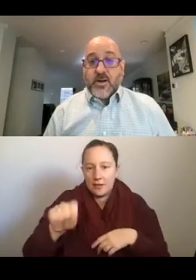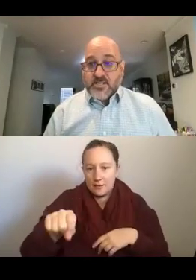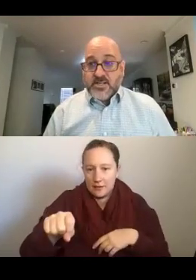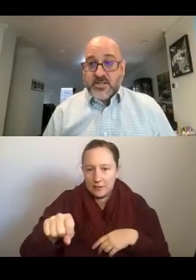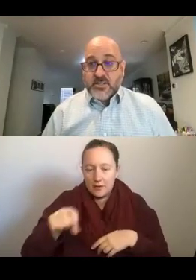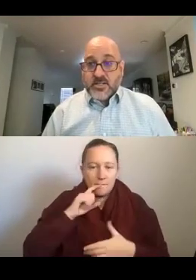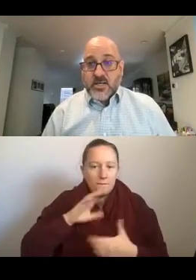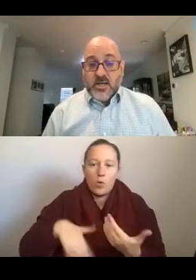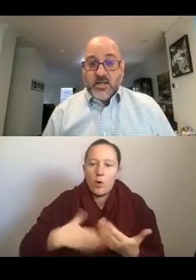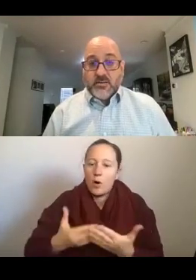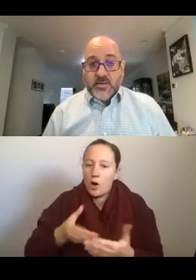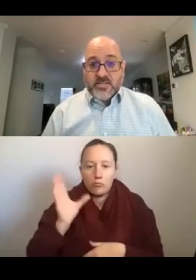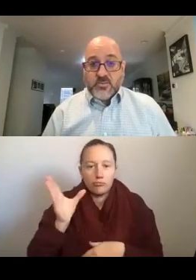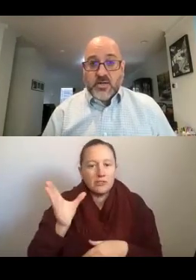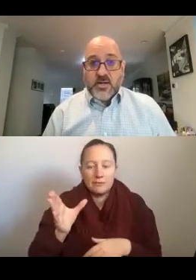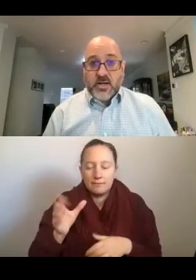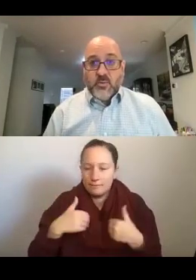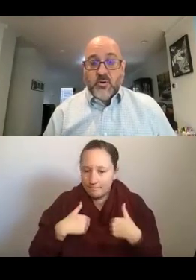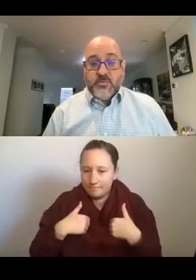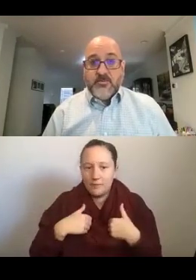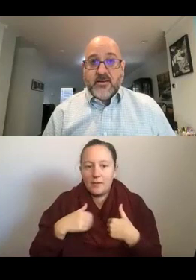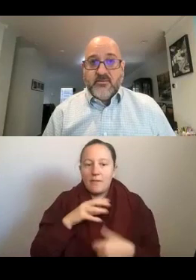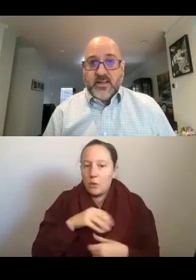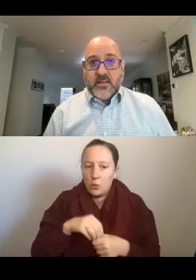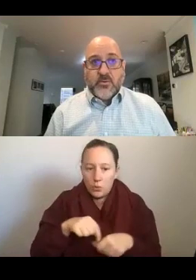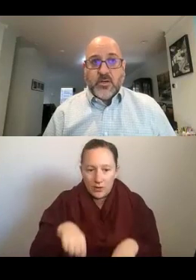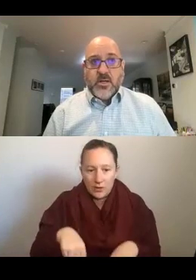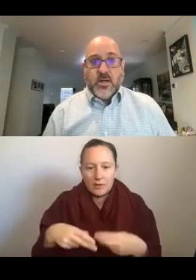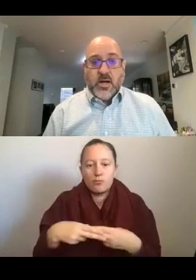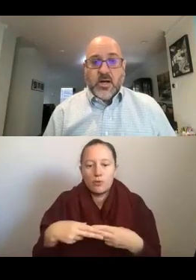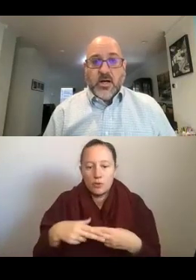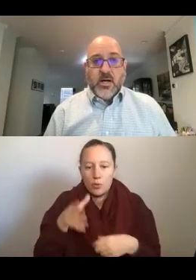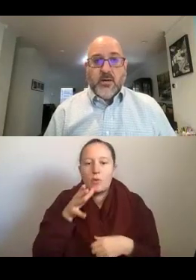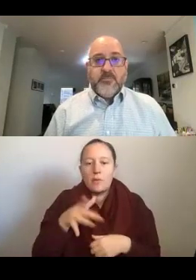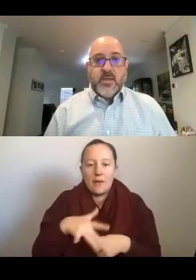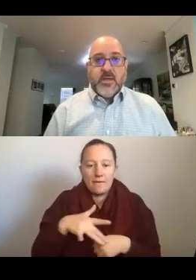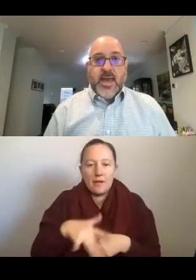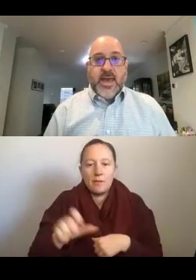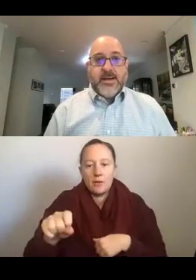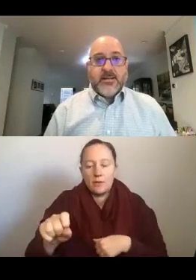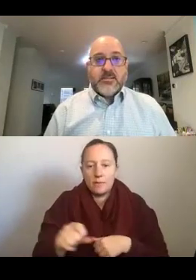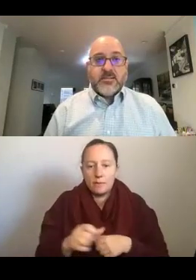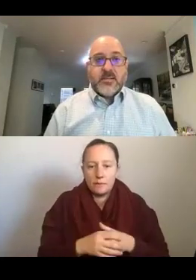all presentations, including this one, will be made available. At